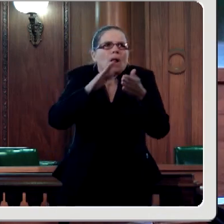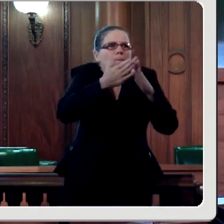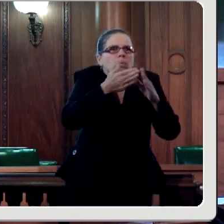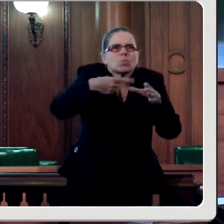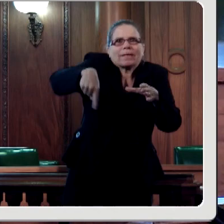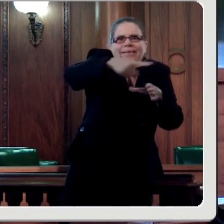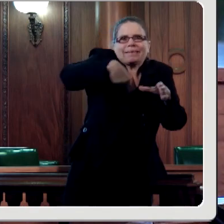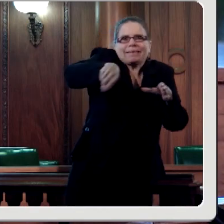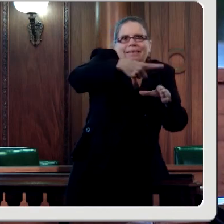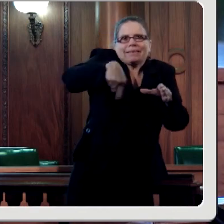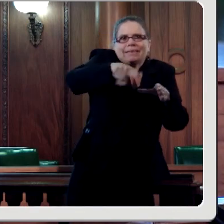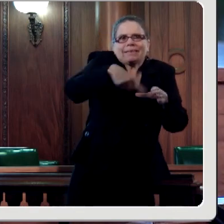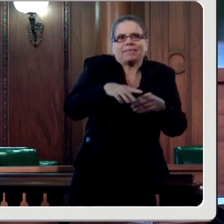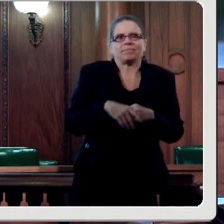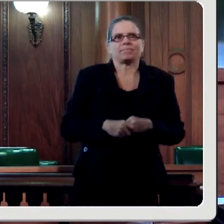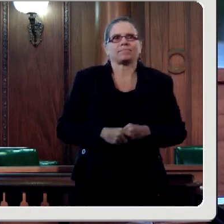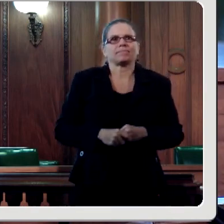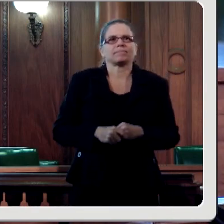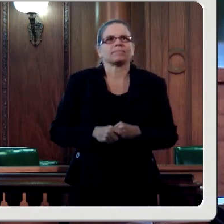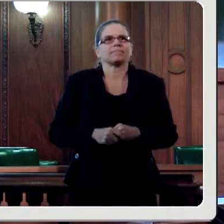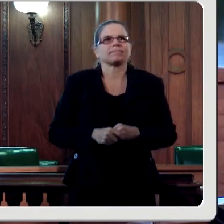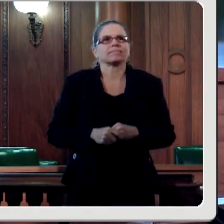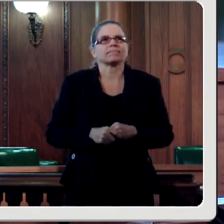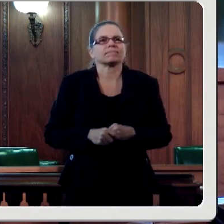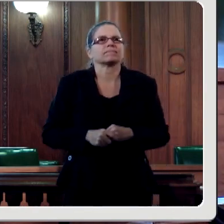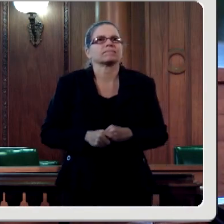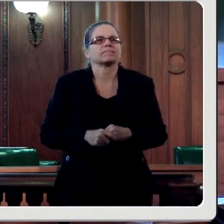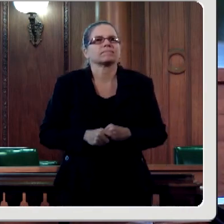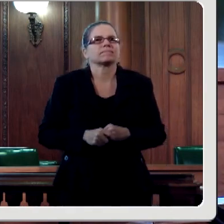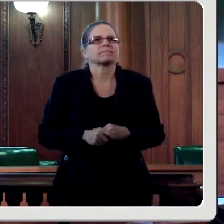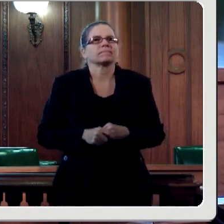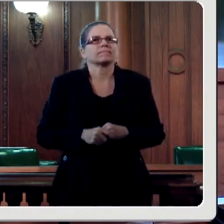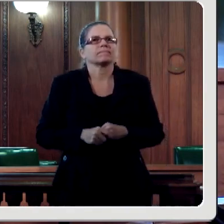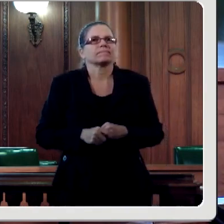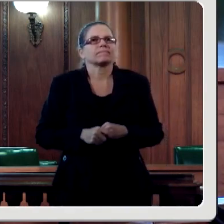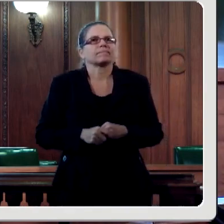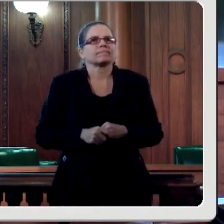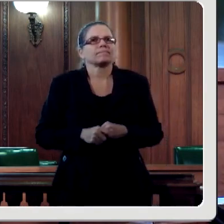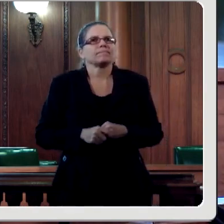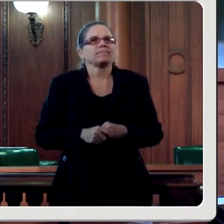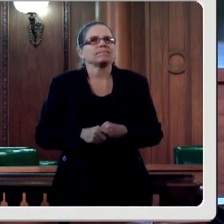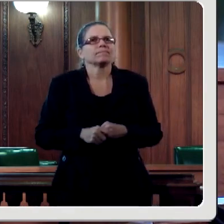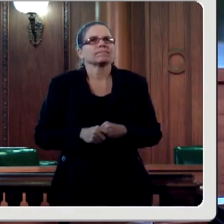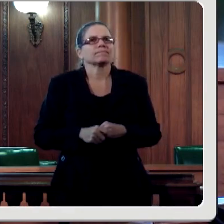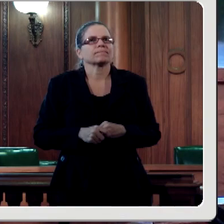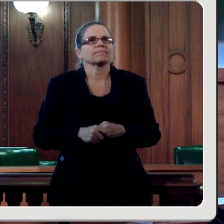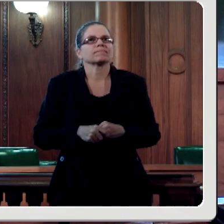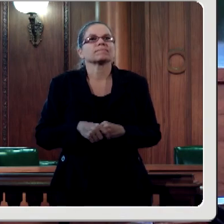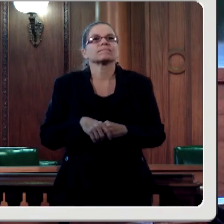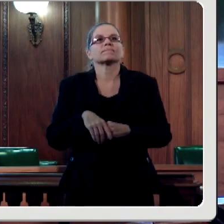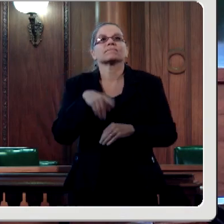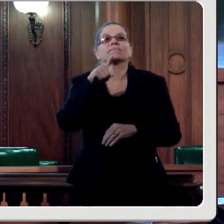heavy, multiple housing complexes, their numbers have gone down.